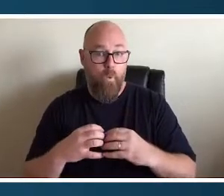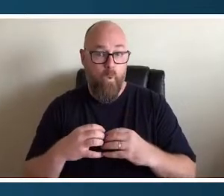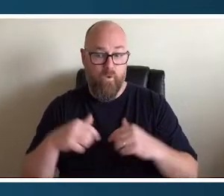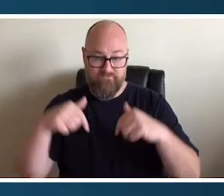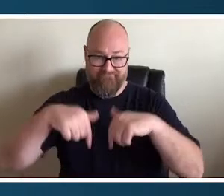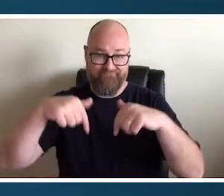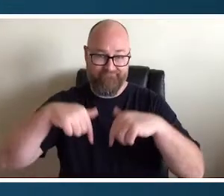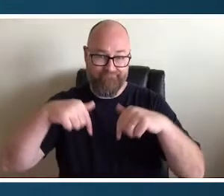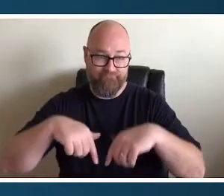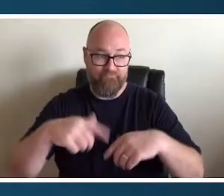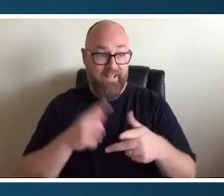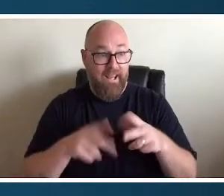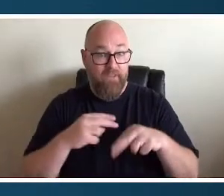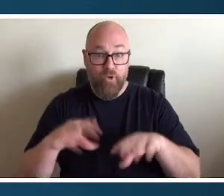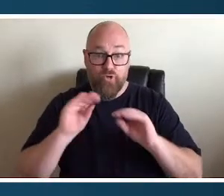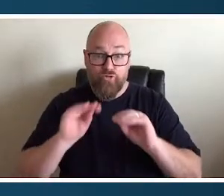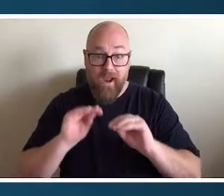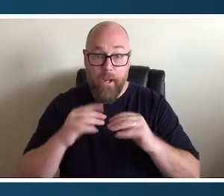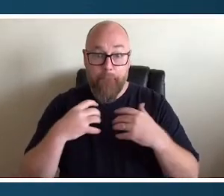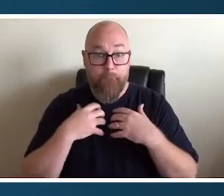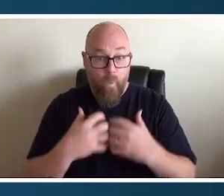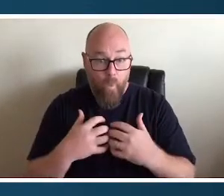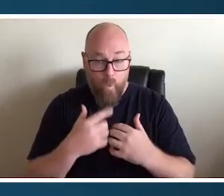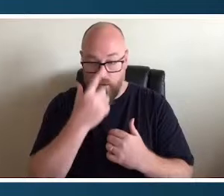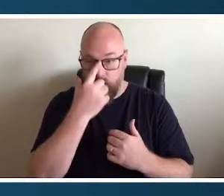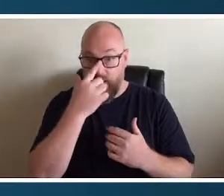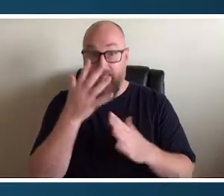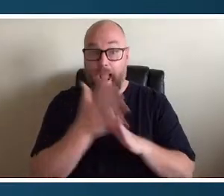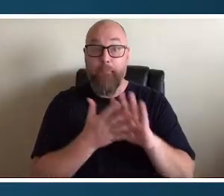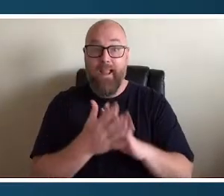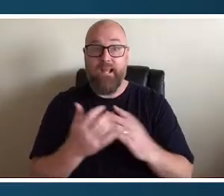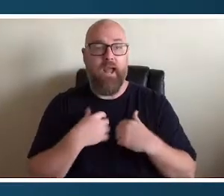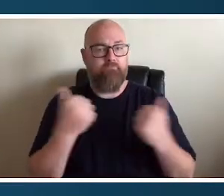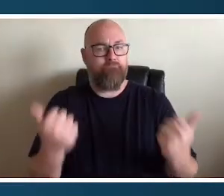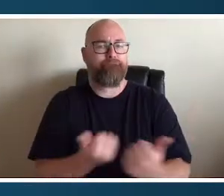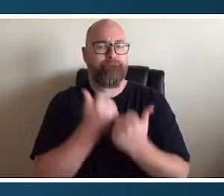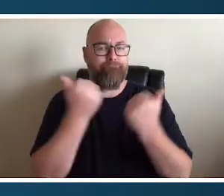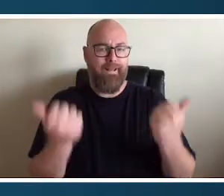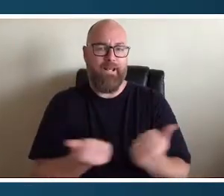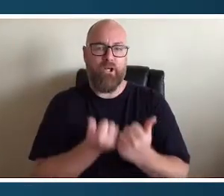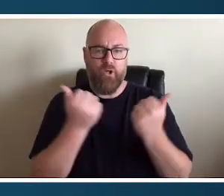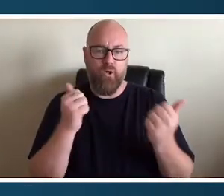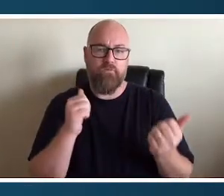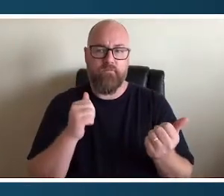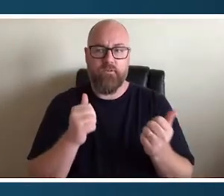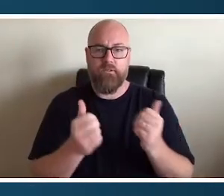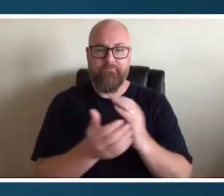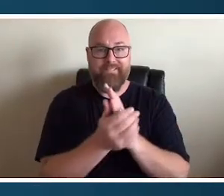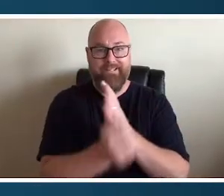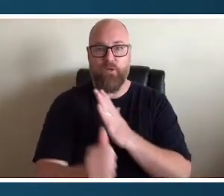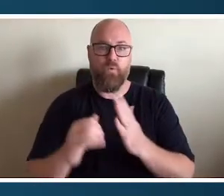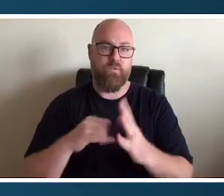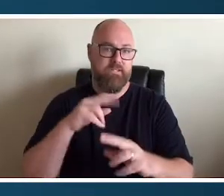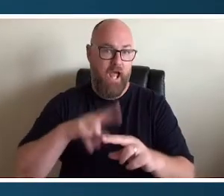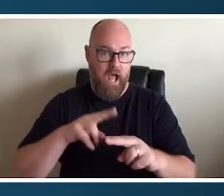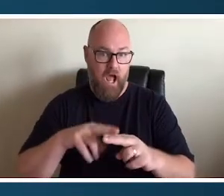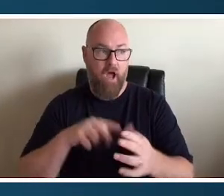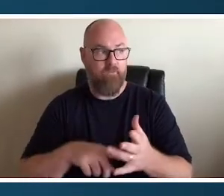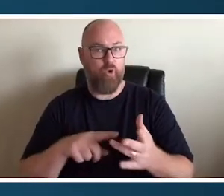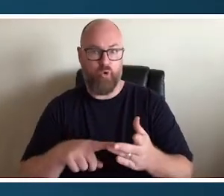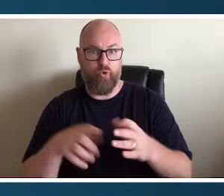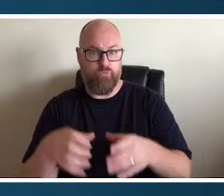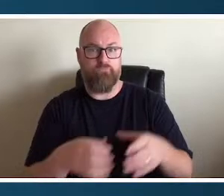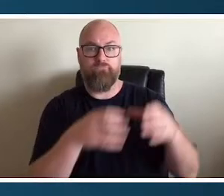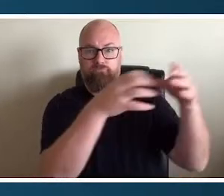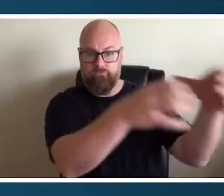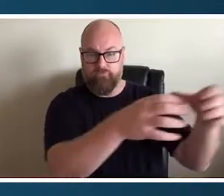more enough to make sure that you have more supply of skilled workers to overcompensate who those who would migrate